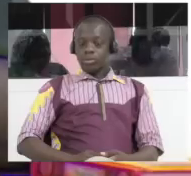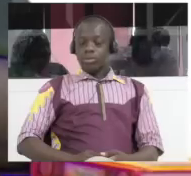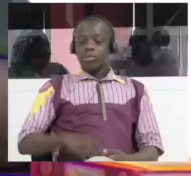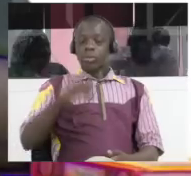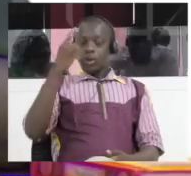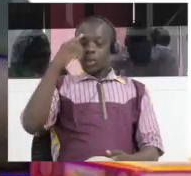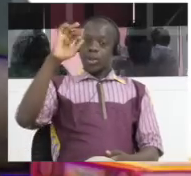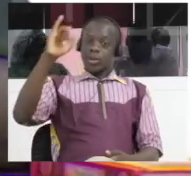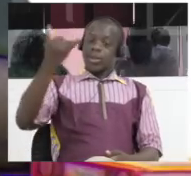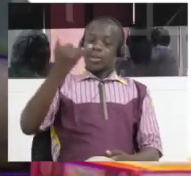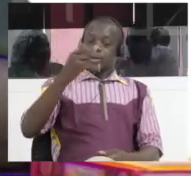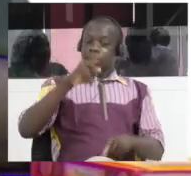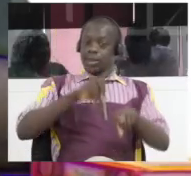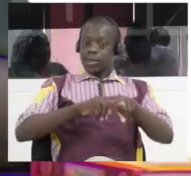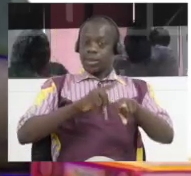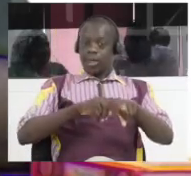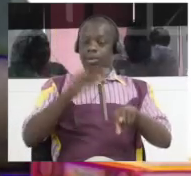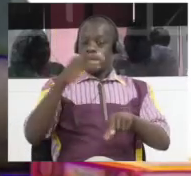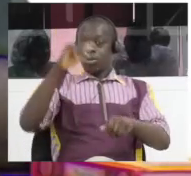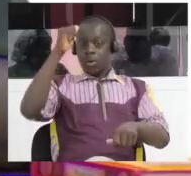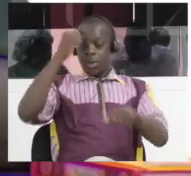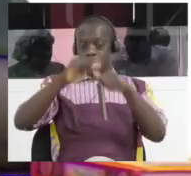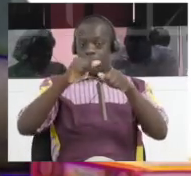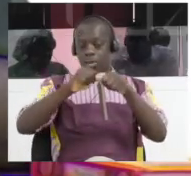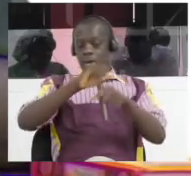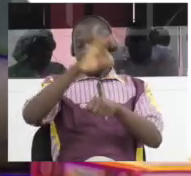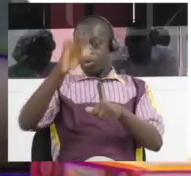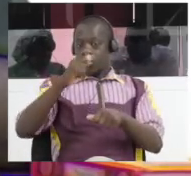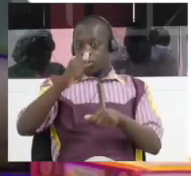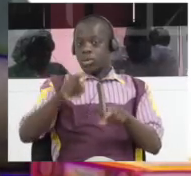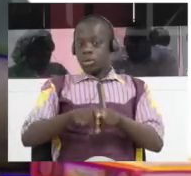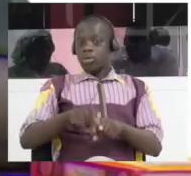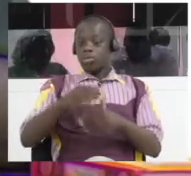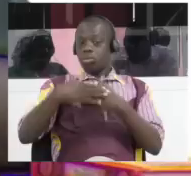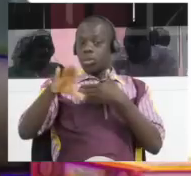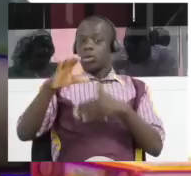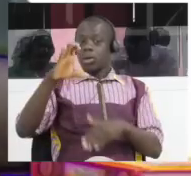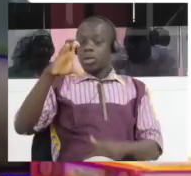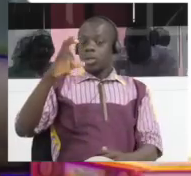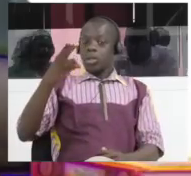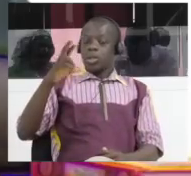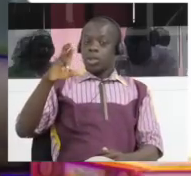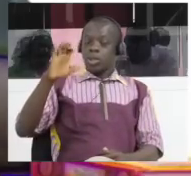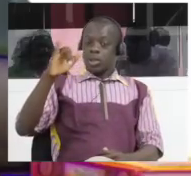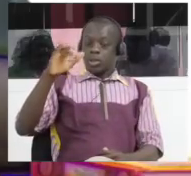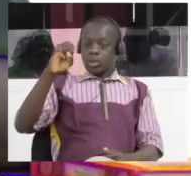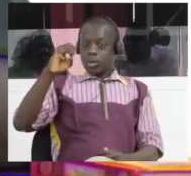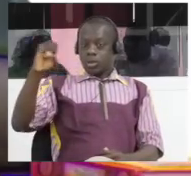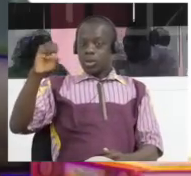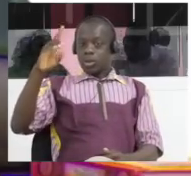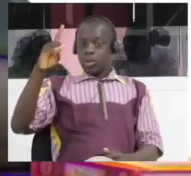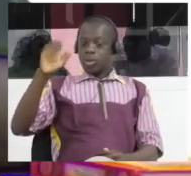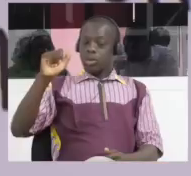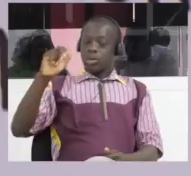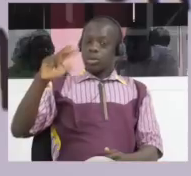I think, yes, at that time, if I remember very well, Major Chris Davis was the